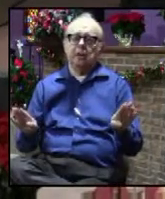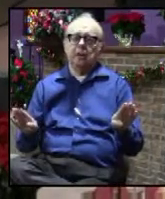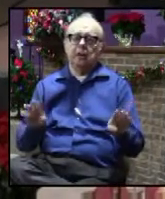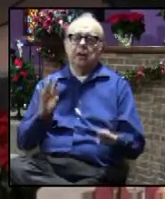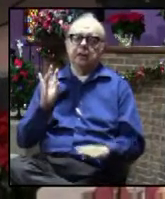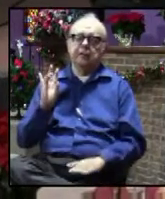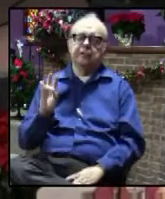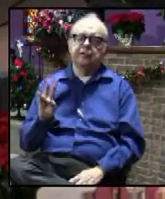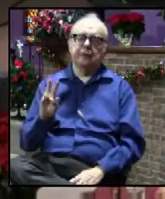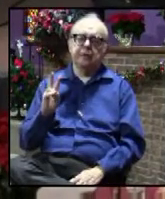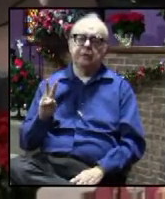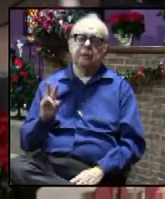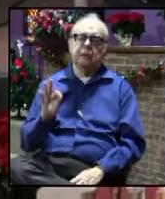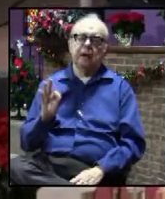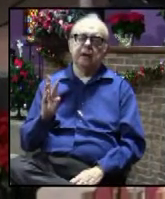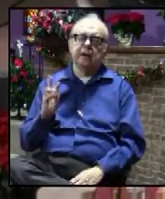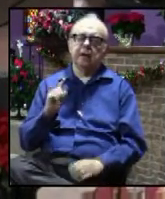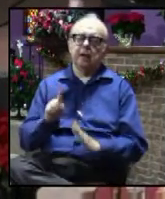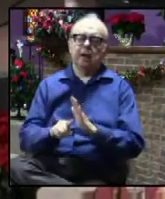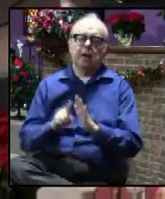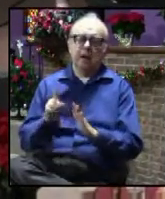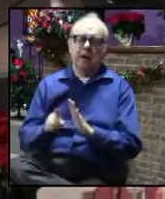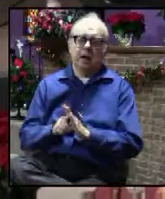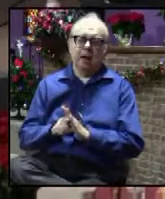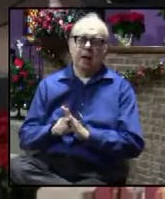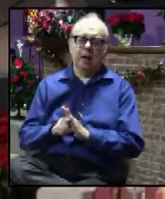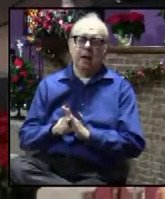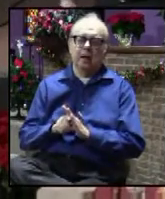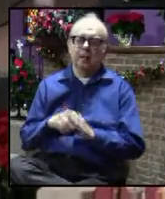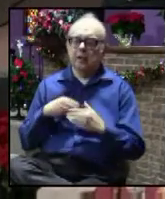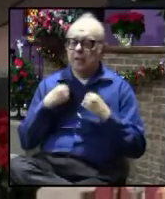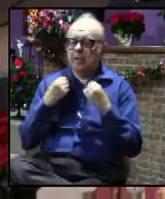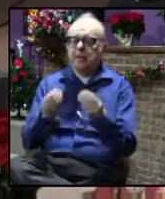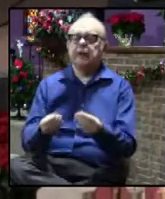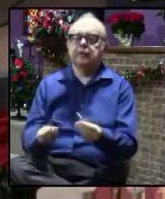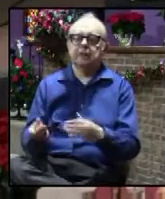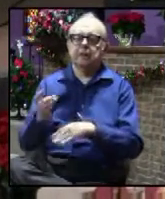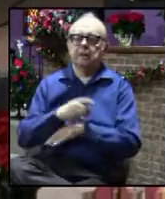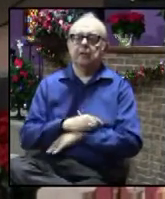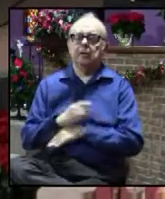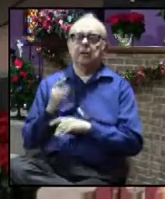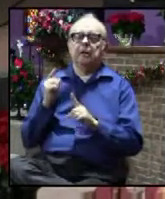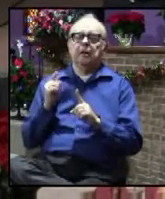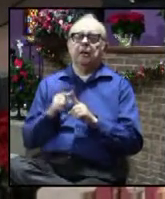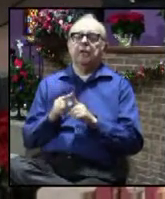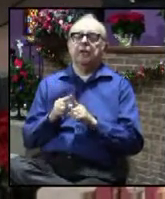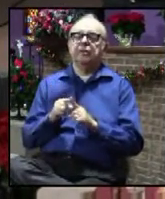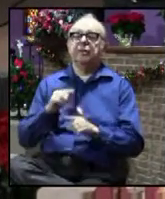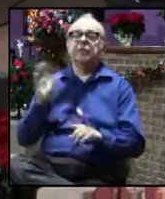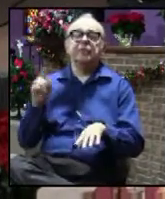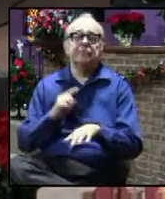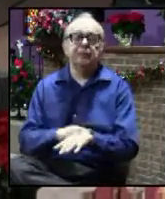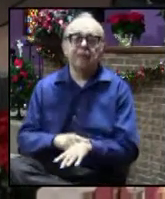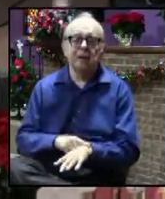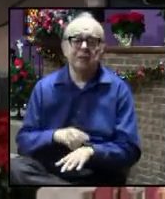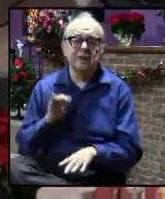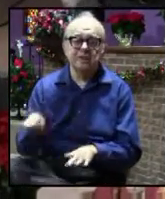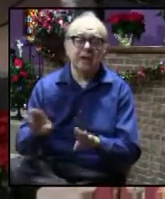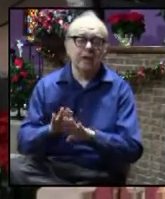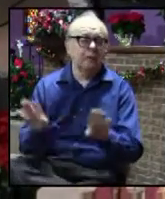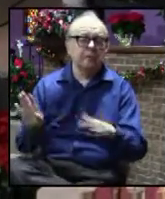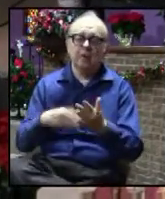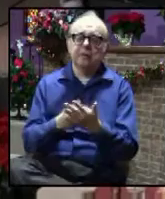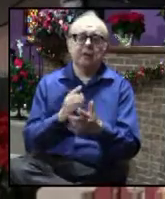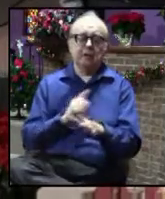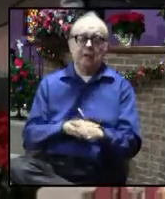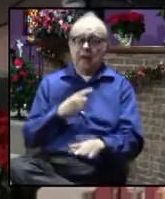72 to 96 hours or from Thanksgiving Day 24 hours until Christmas. Matter of fact,